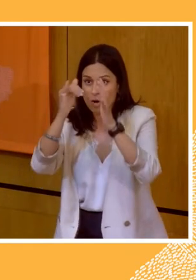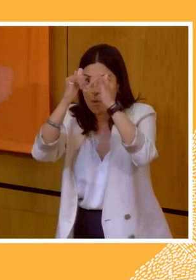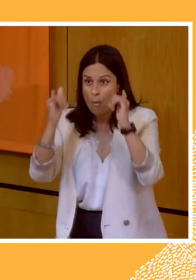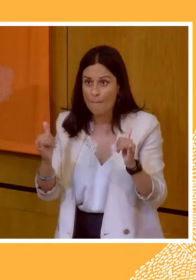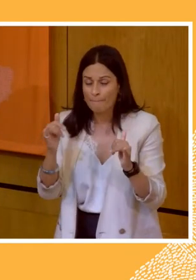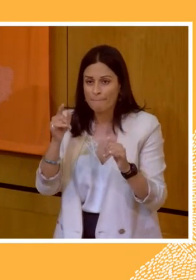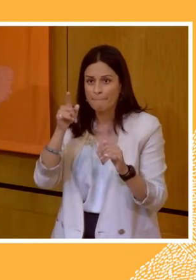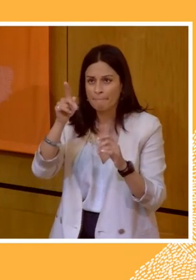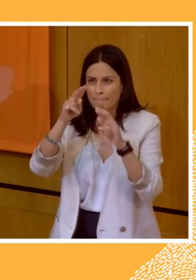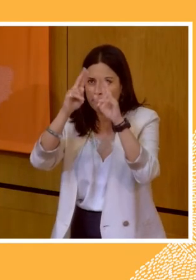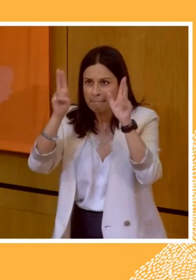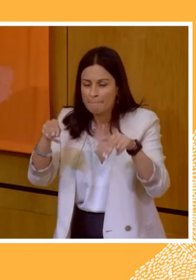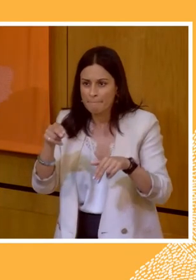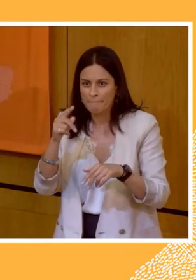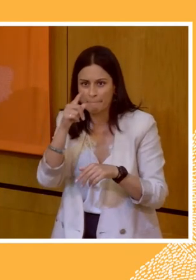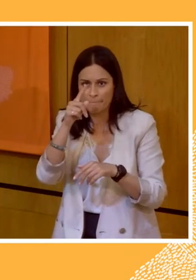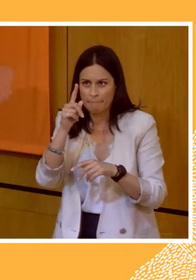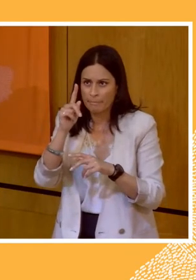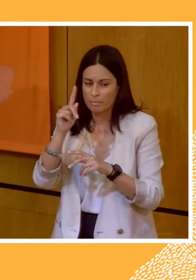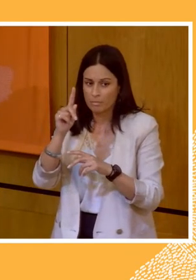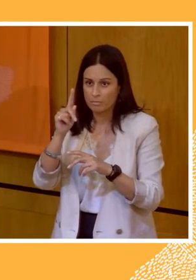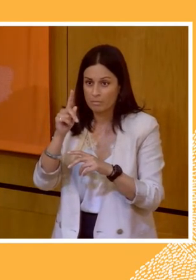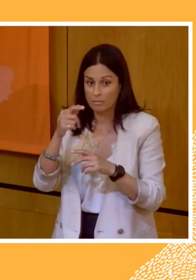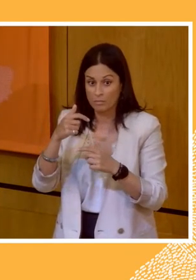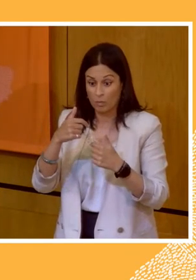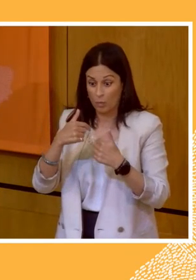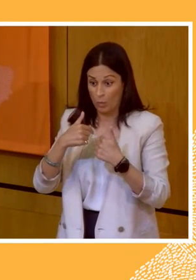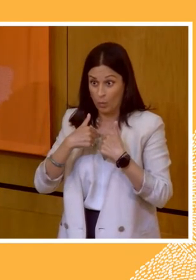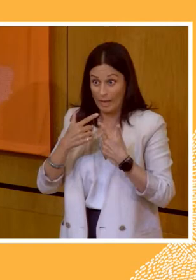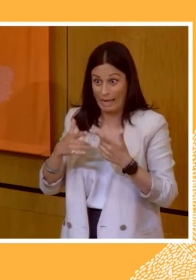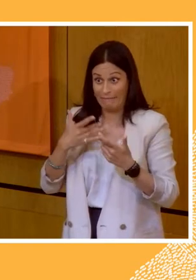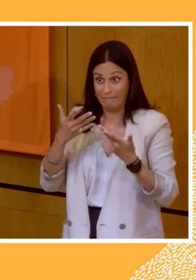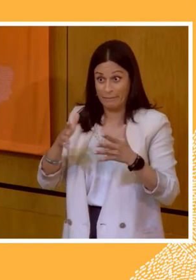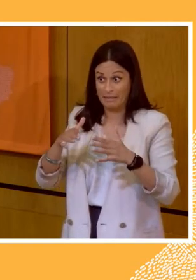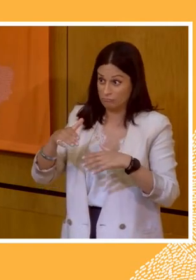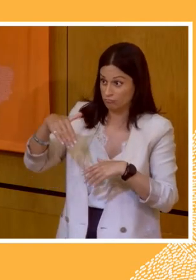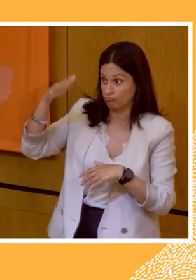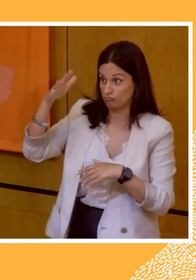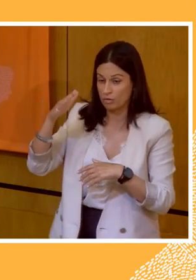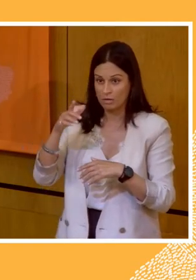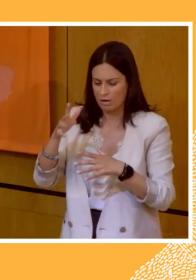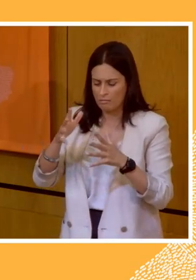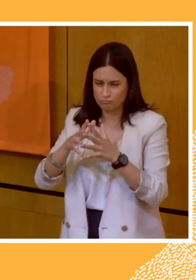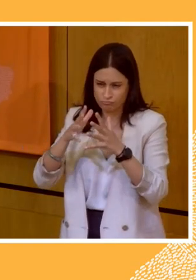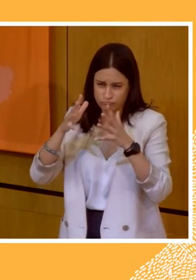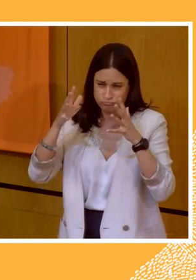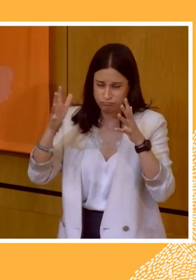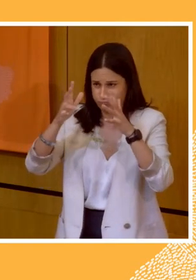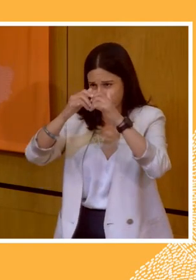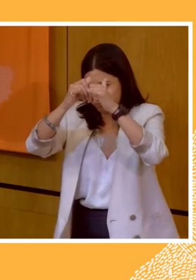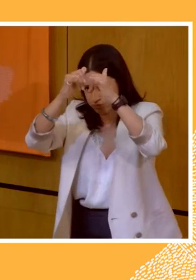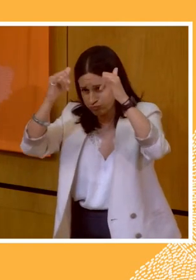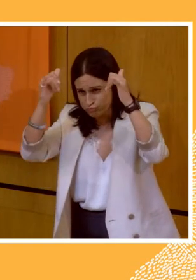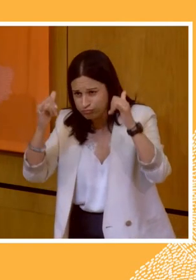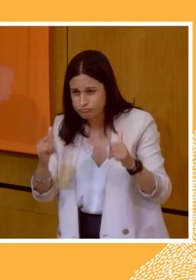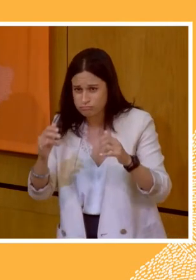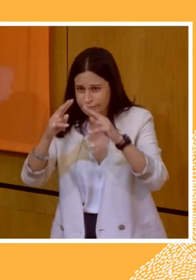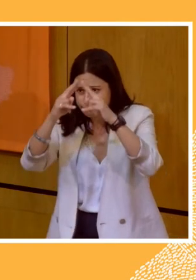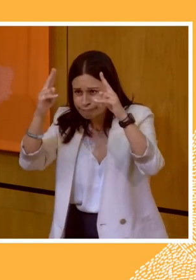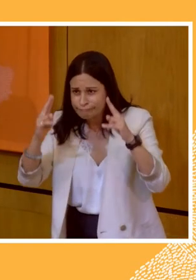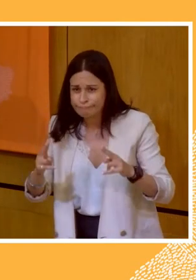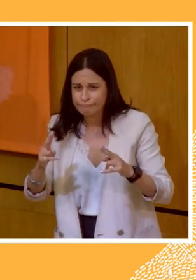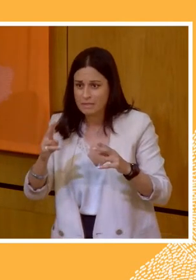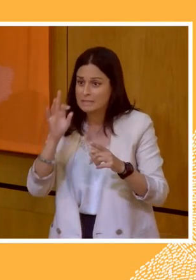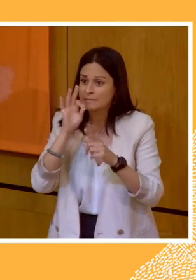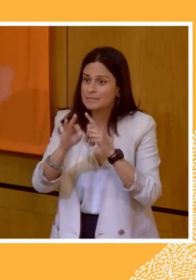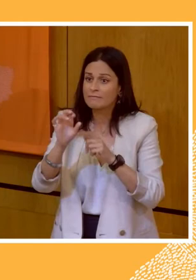where, like, in which we lived in, and mainly that tree house was specifically